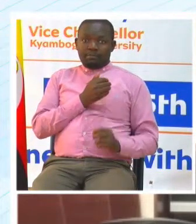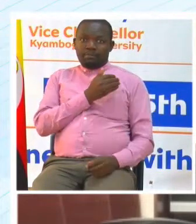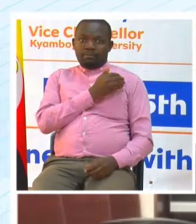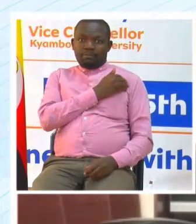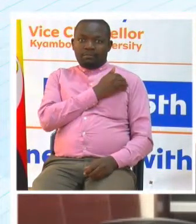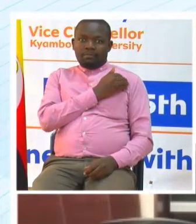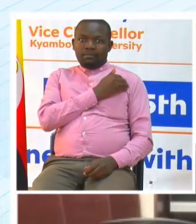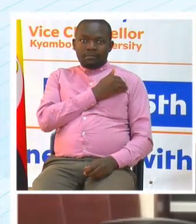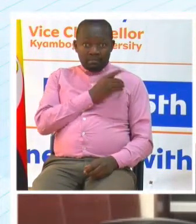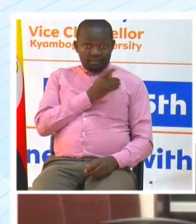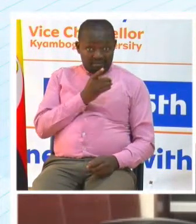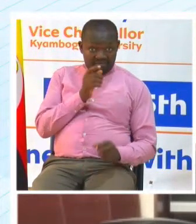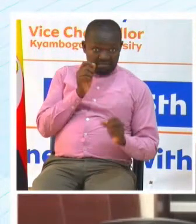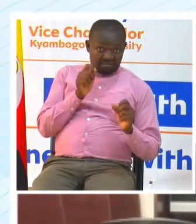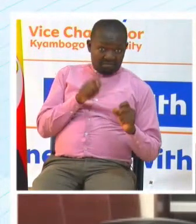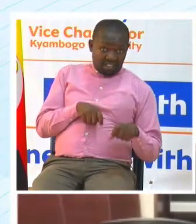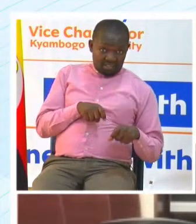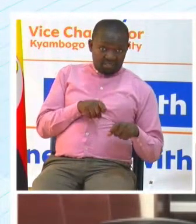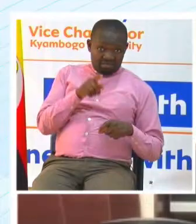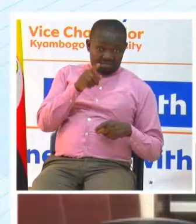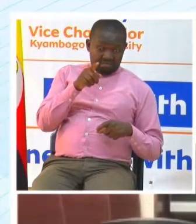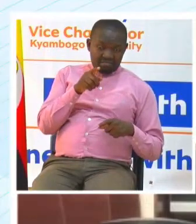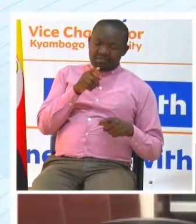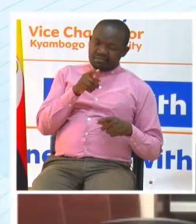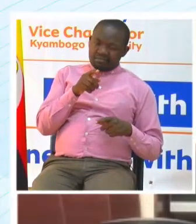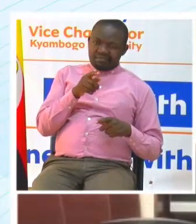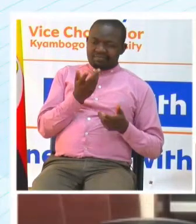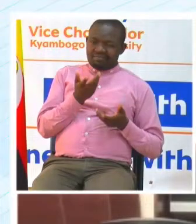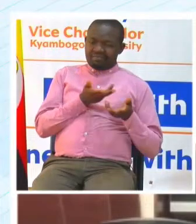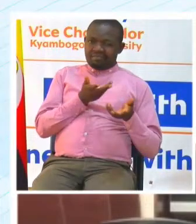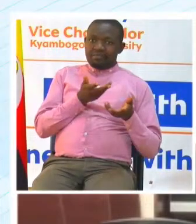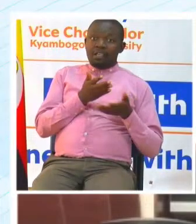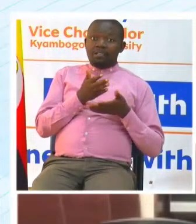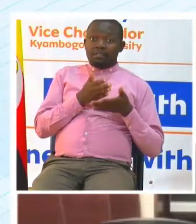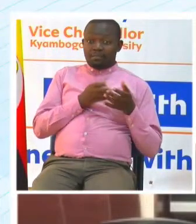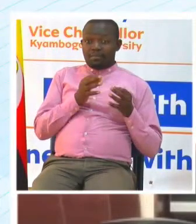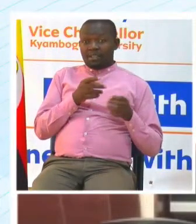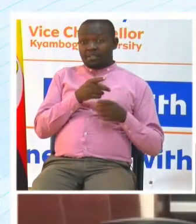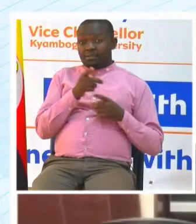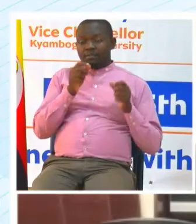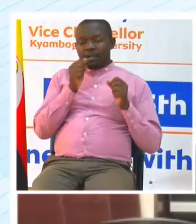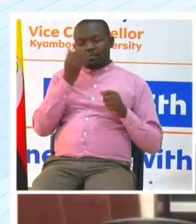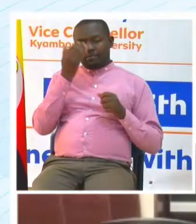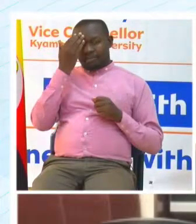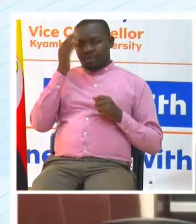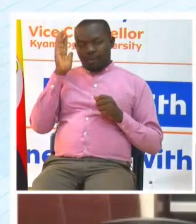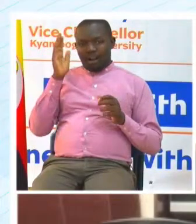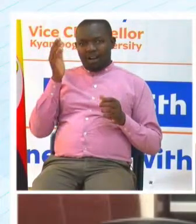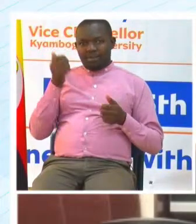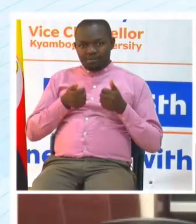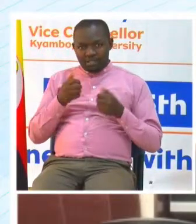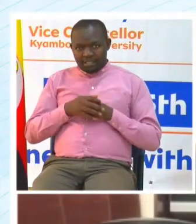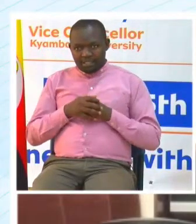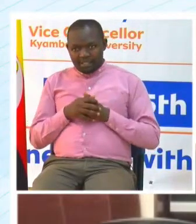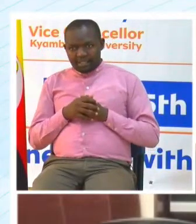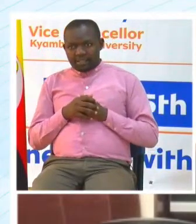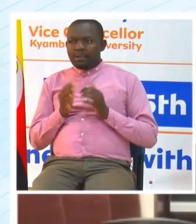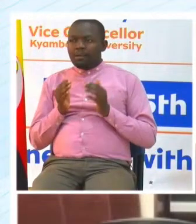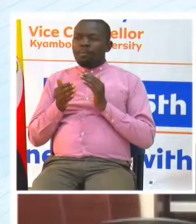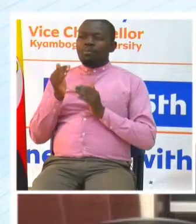be considering you for funding. And some of the things you should be aware of is the work the professor is